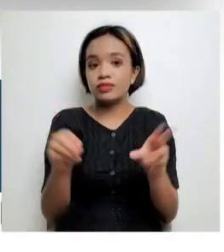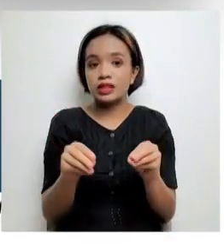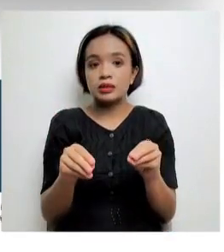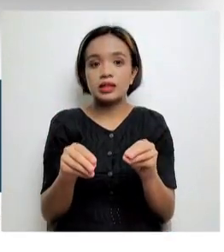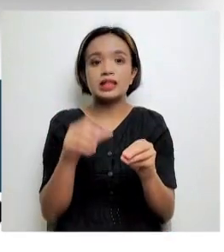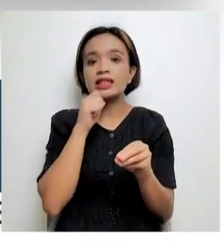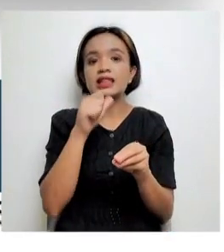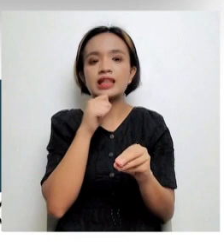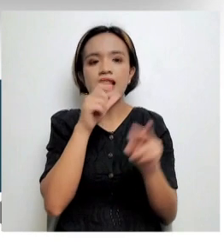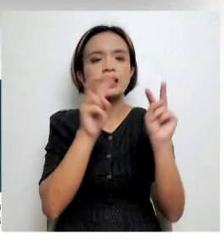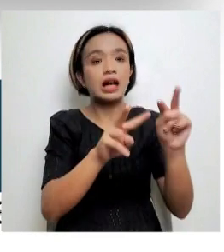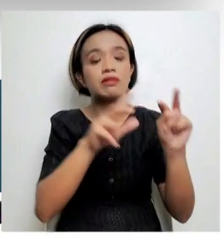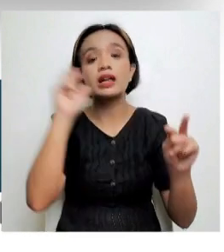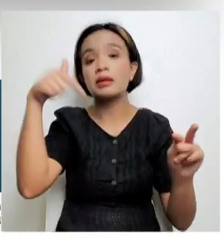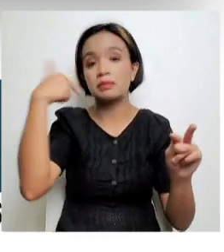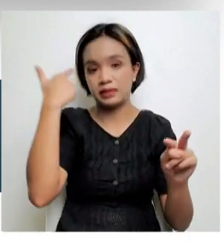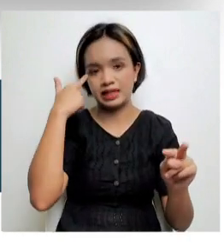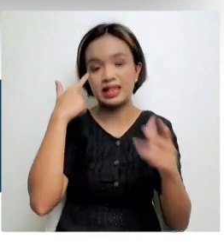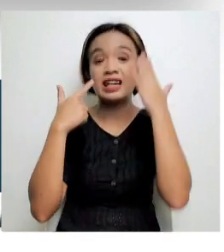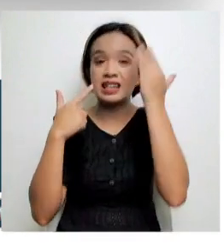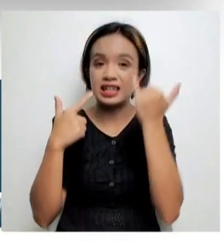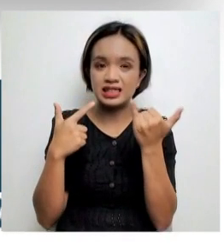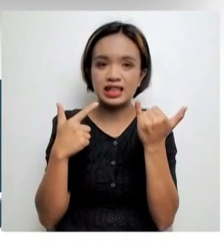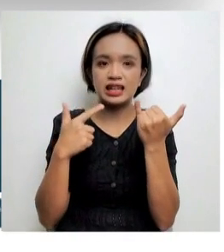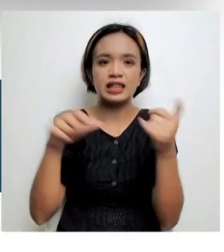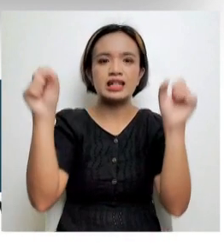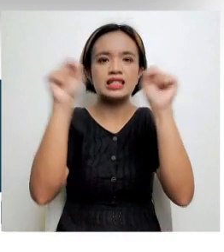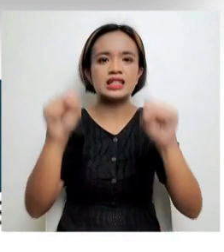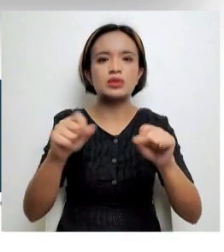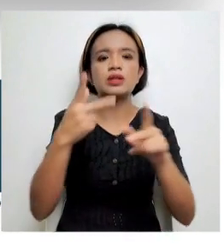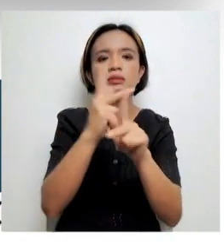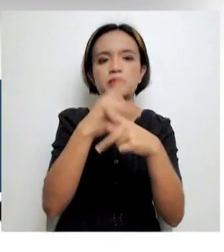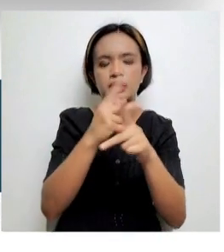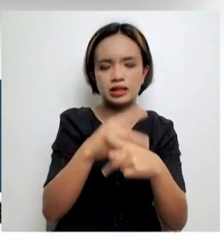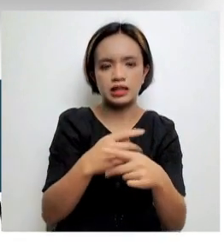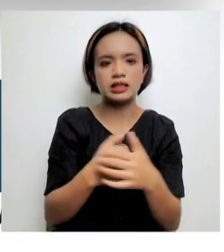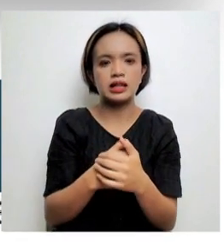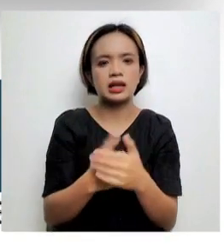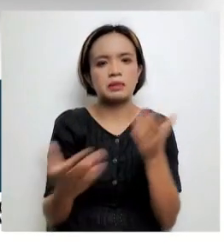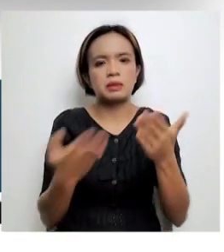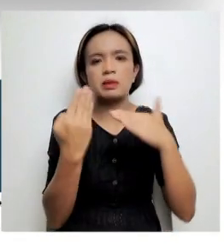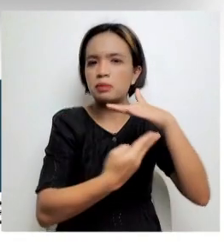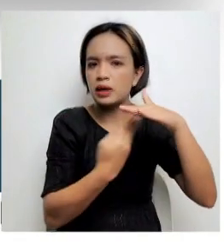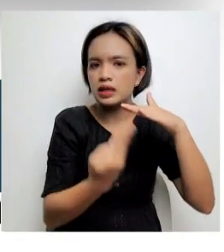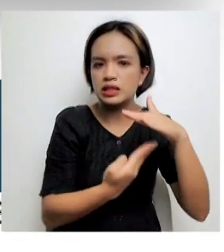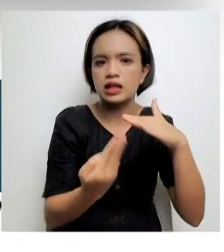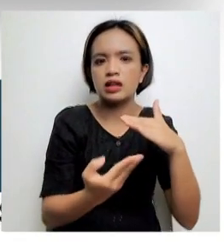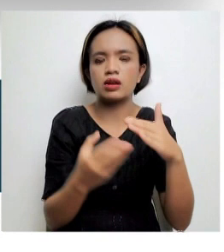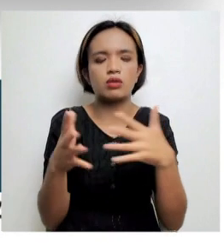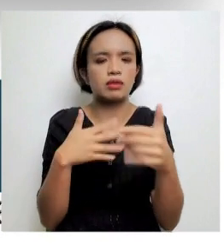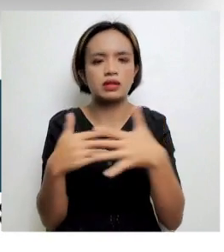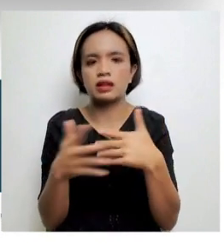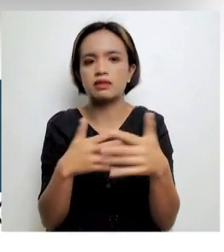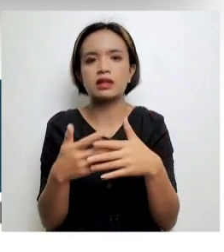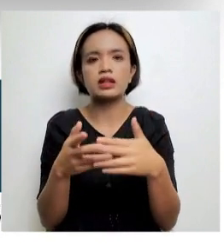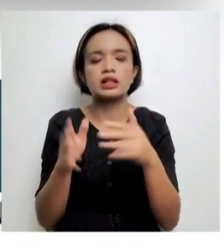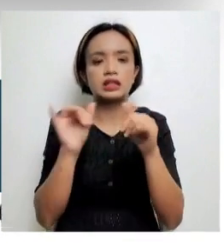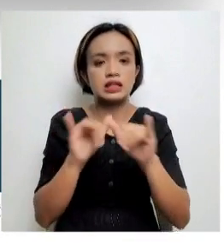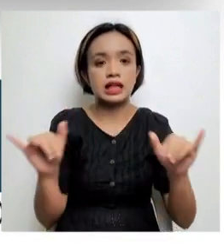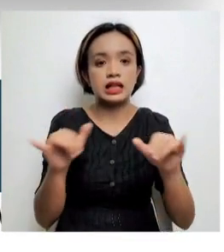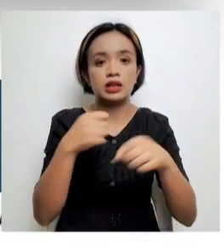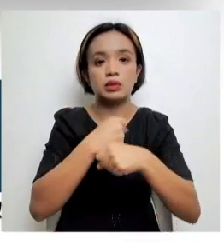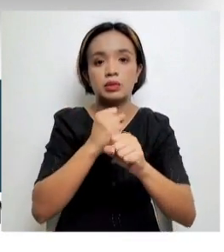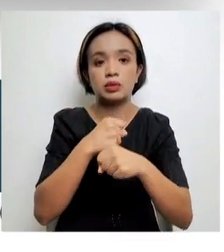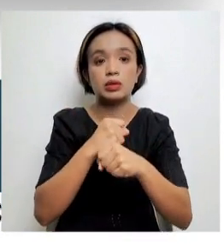by government. Kasi seasonal products to, they're neither basic nor prime. So, ang presyo po, manufacturers